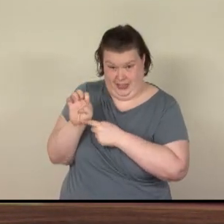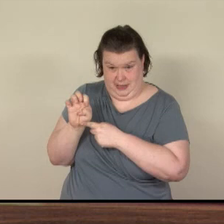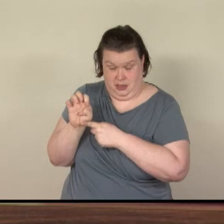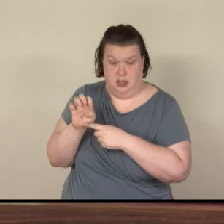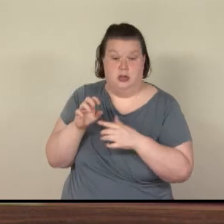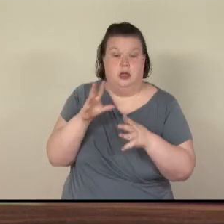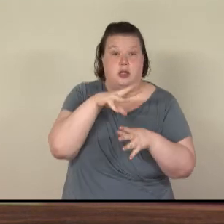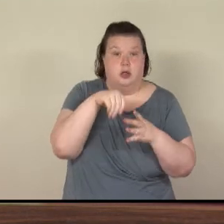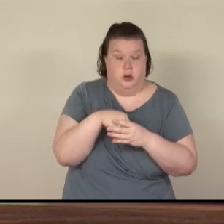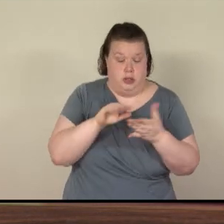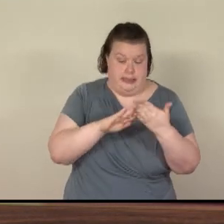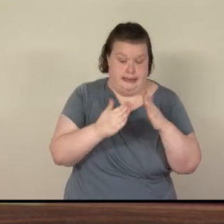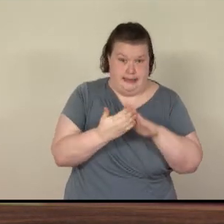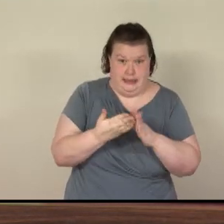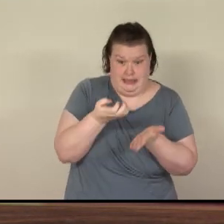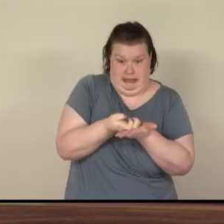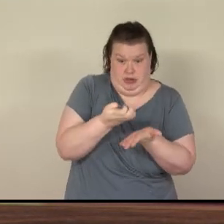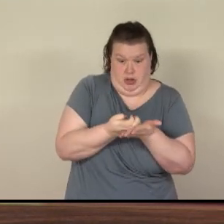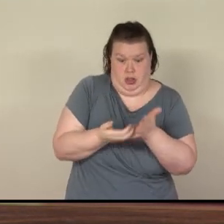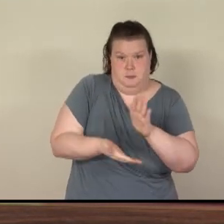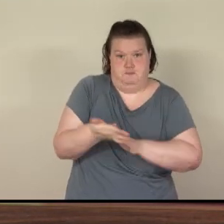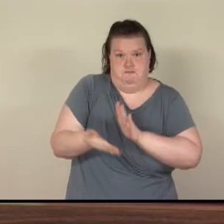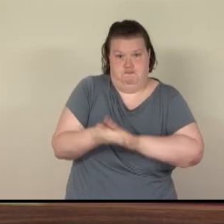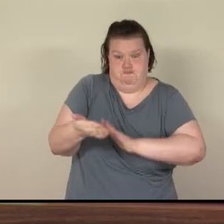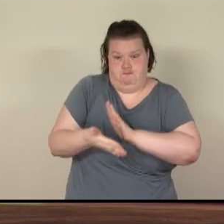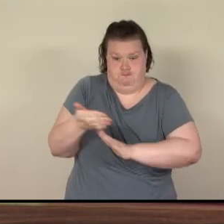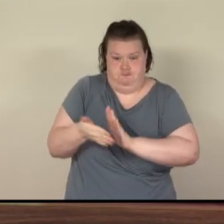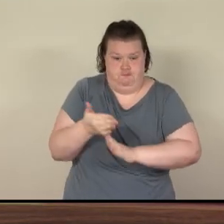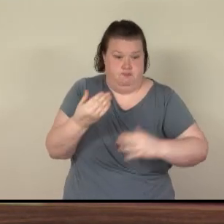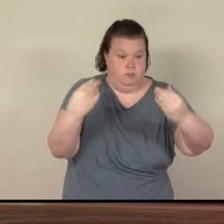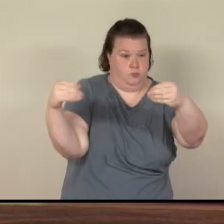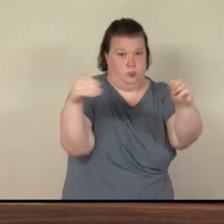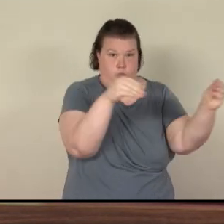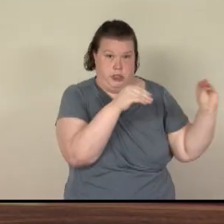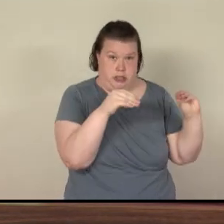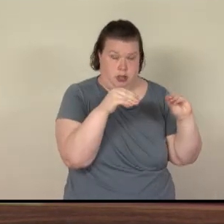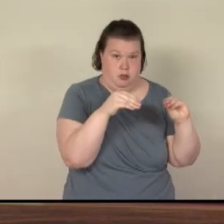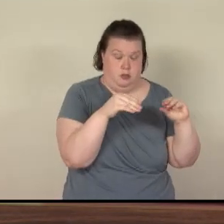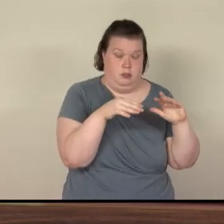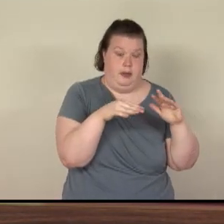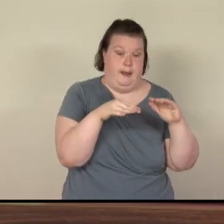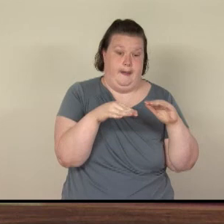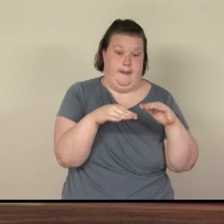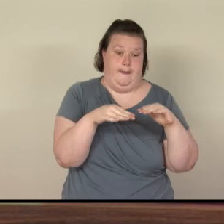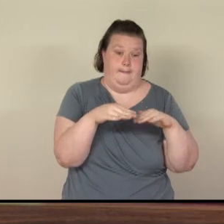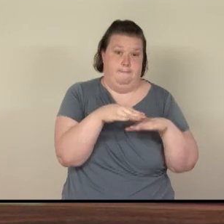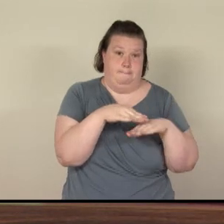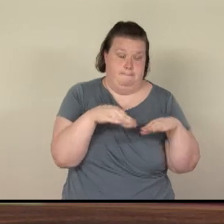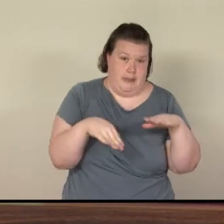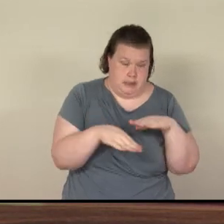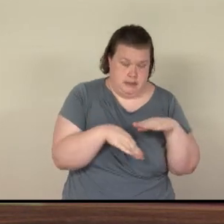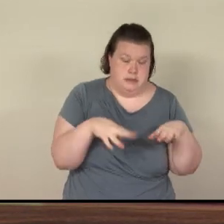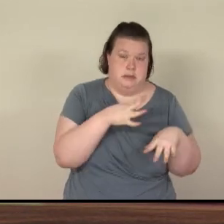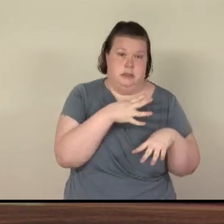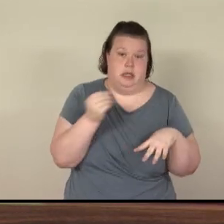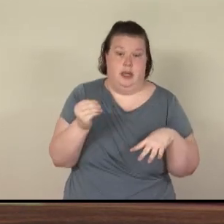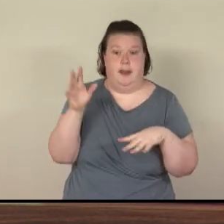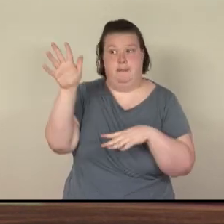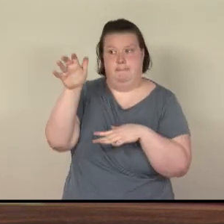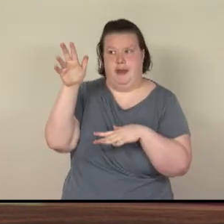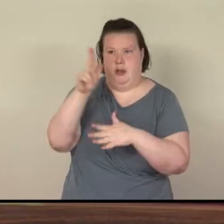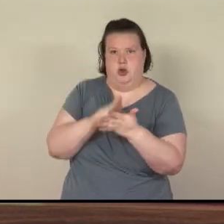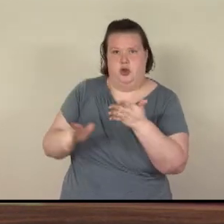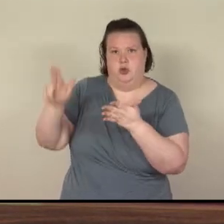thriving local economy, an established retail base, and the stabilizing institutional presence of